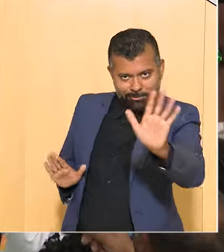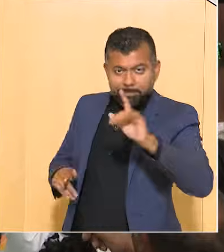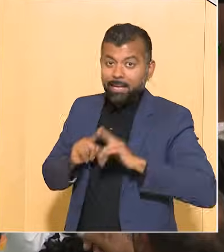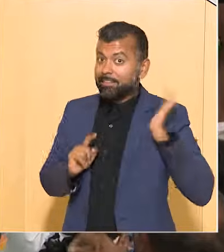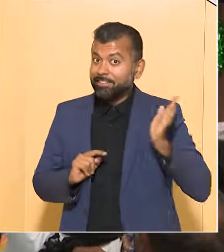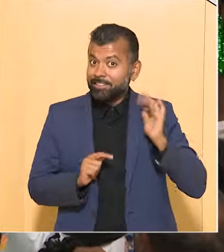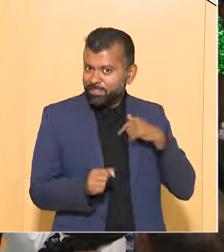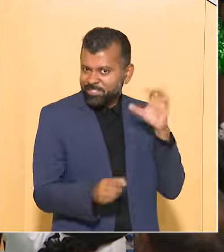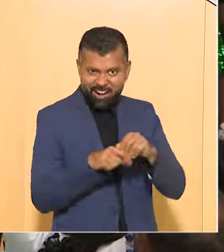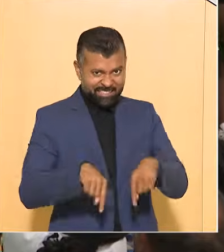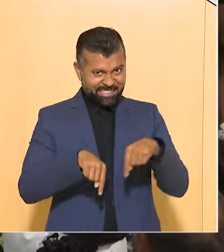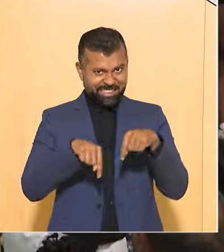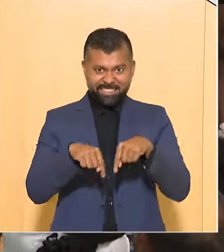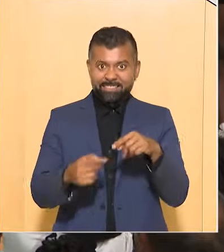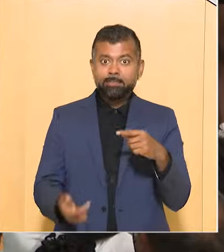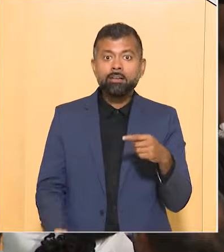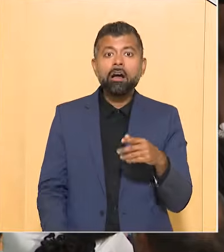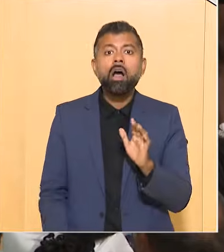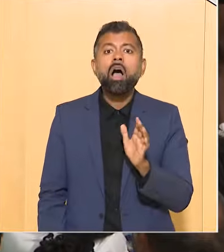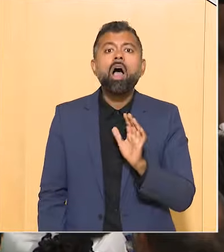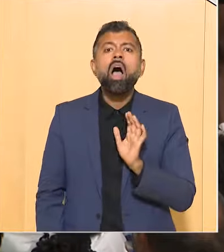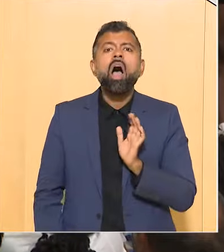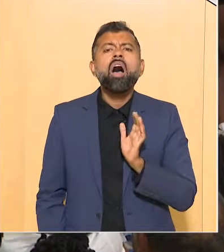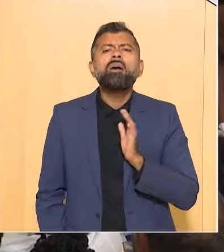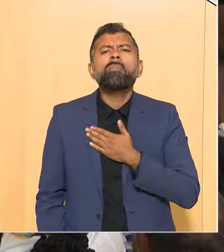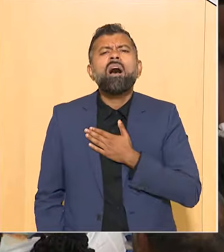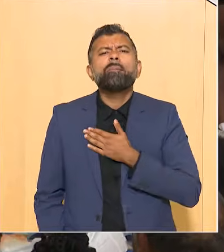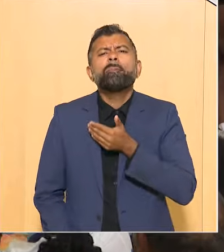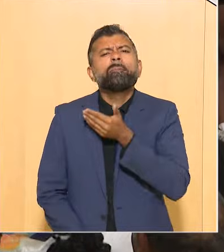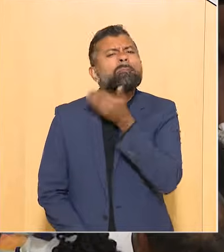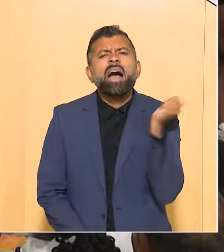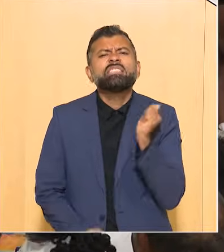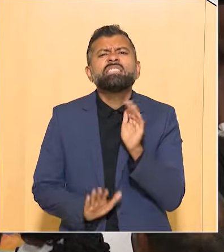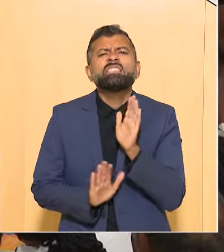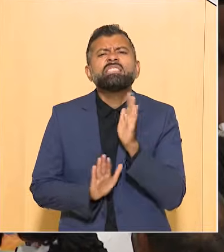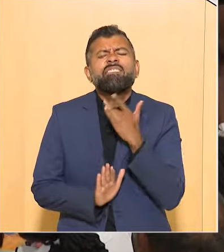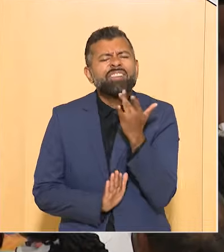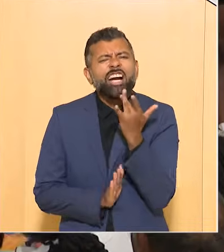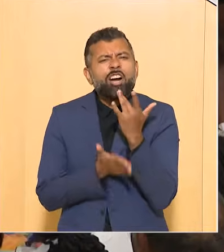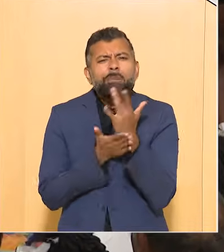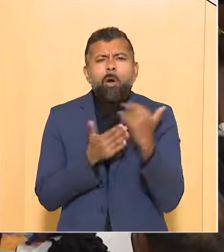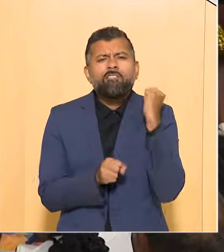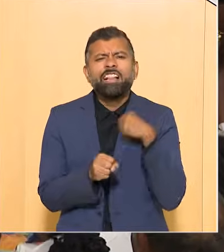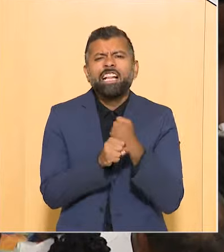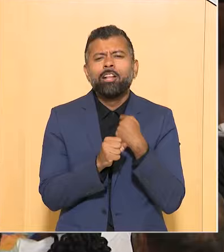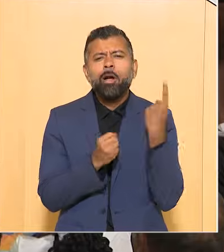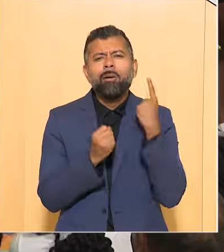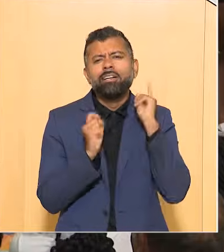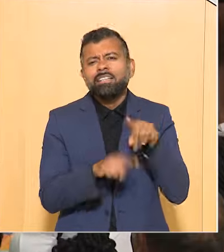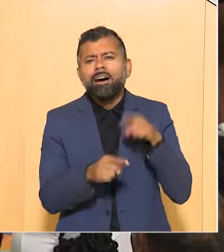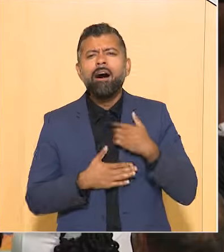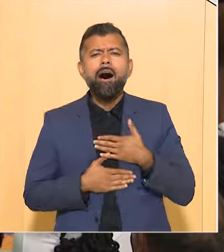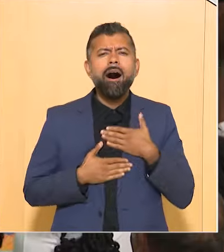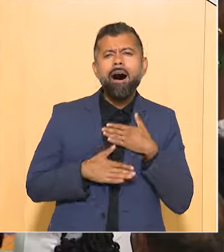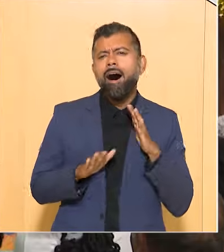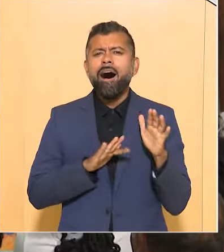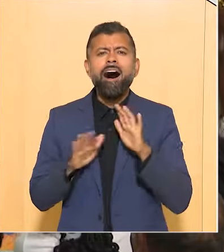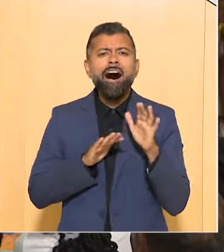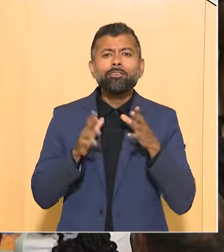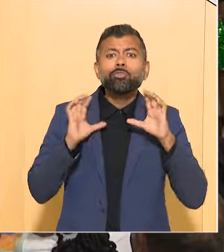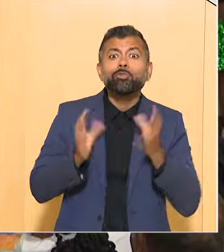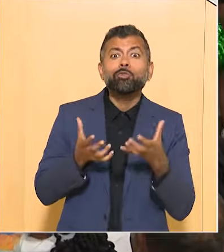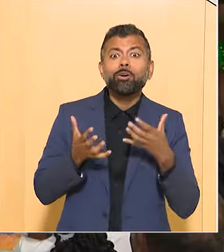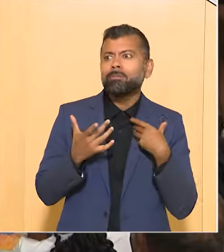my best time of the year, directors, that we come together to make sure that we have the